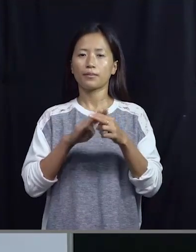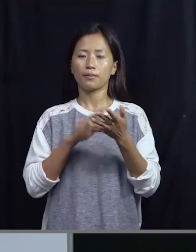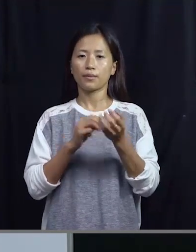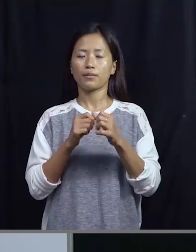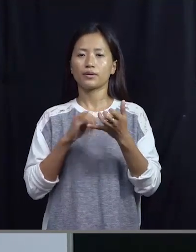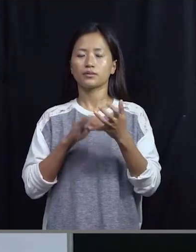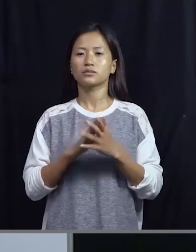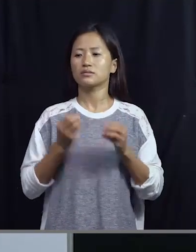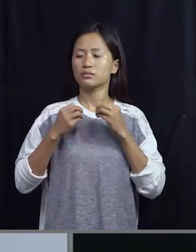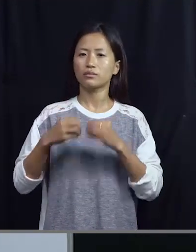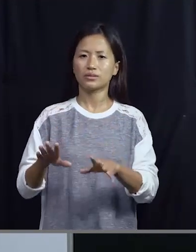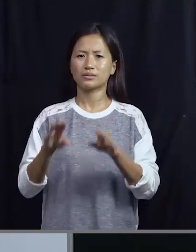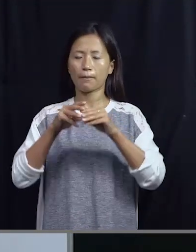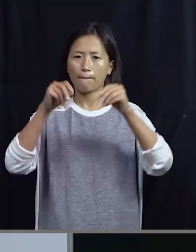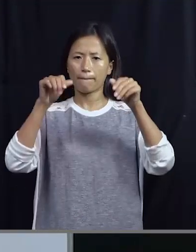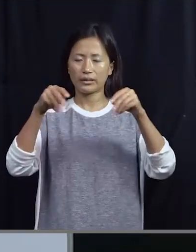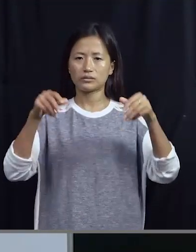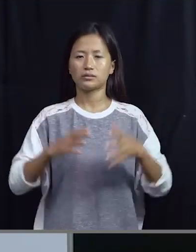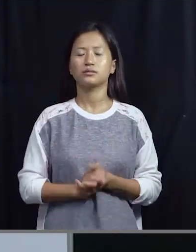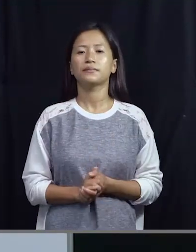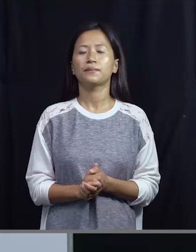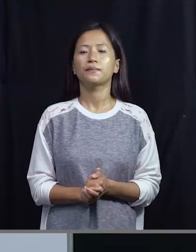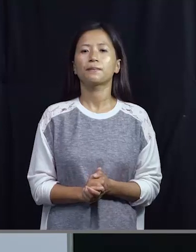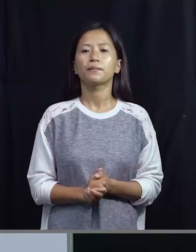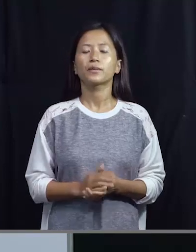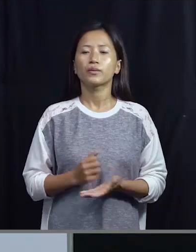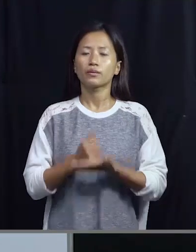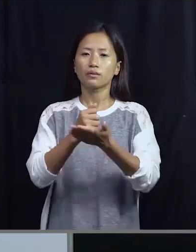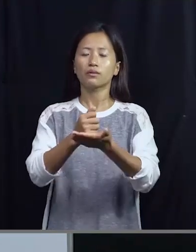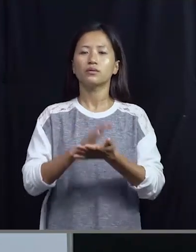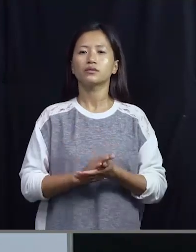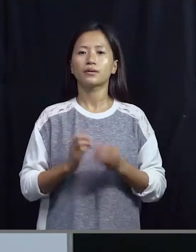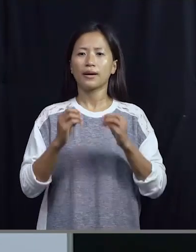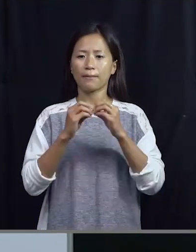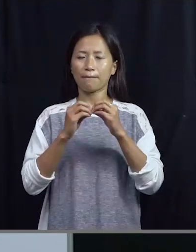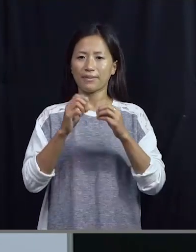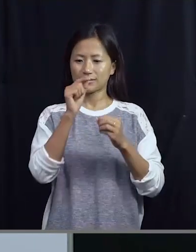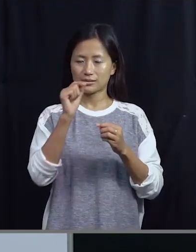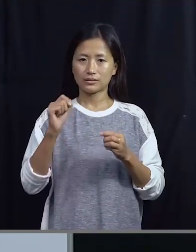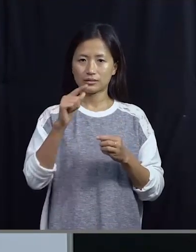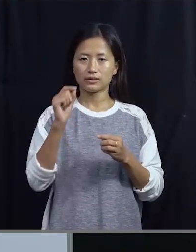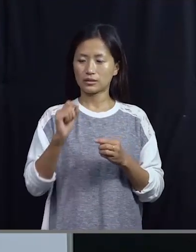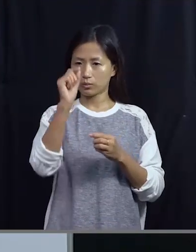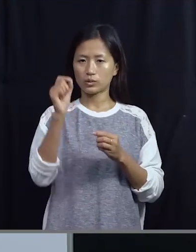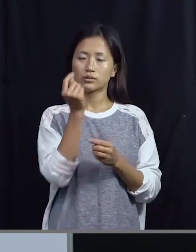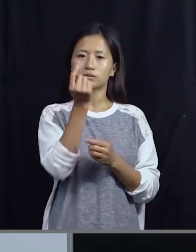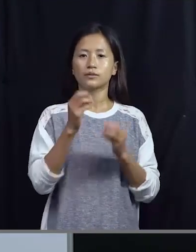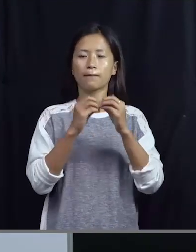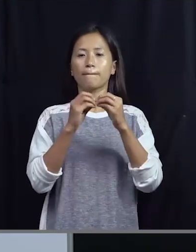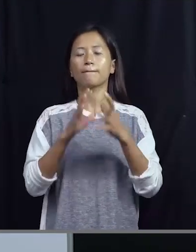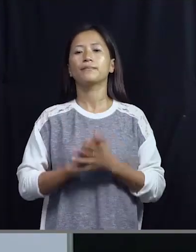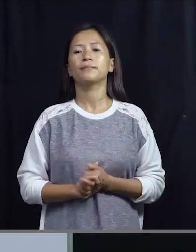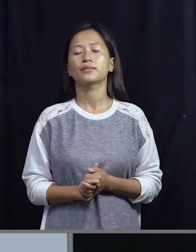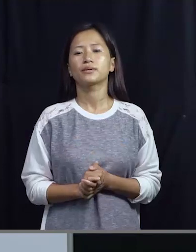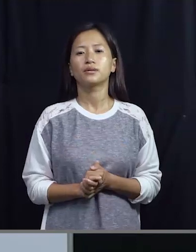material. Just think of it as the waste material in this case, okay? With the help of bacteria. So when you talk